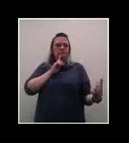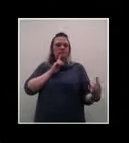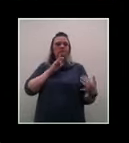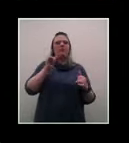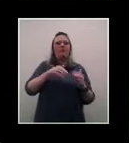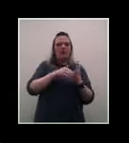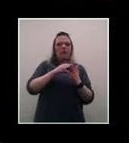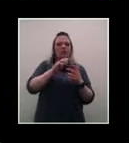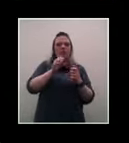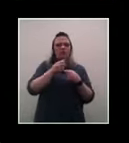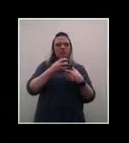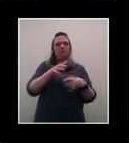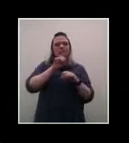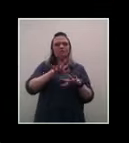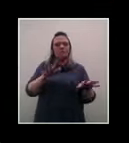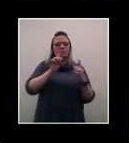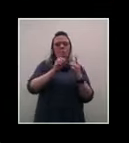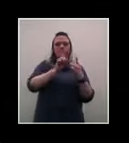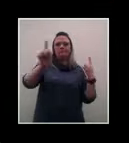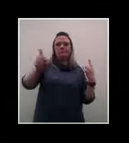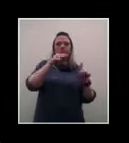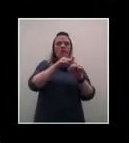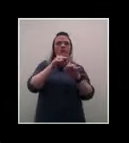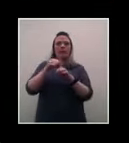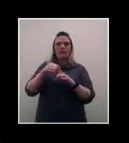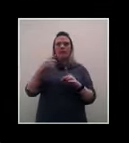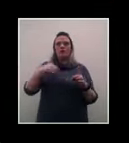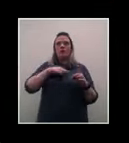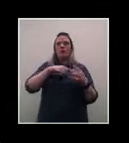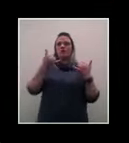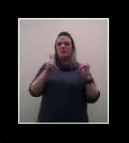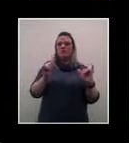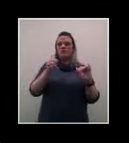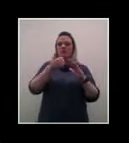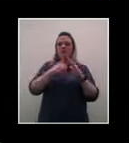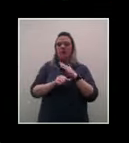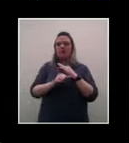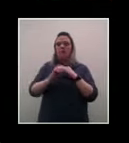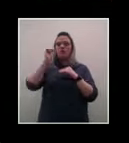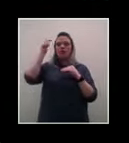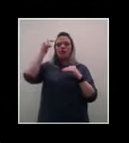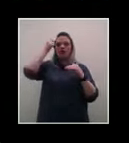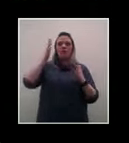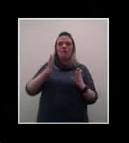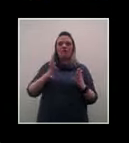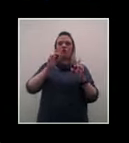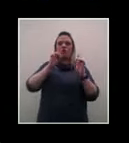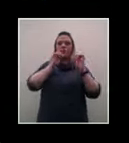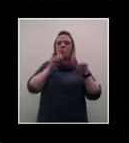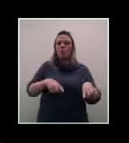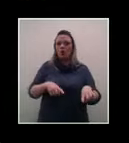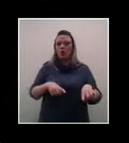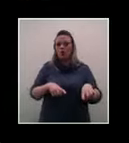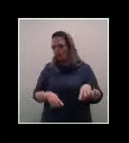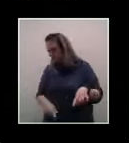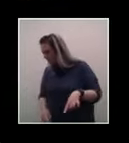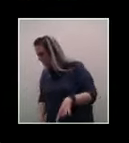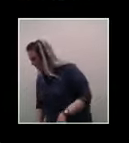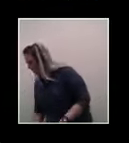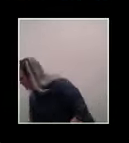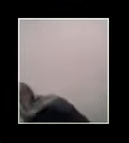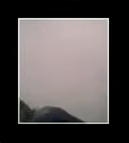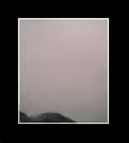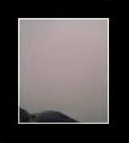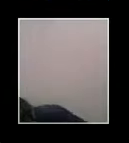spread of the coronavirus. I want to remind everybody we are still under the governor's orders to wear our masks. I have my mask of the day